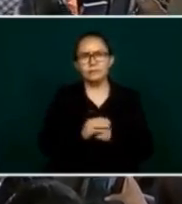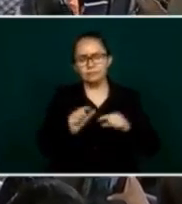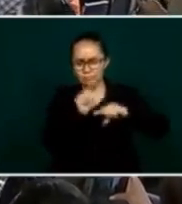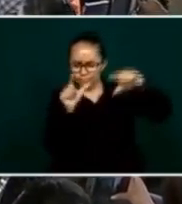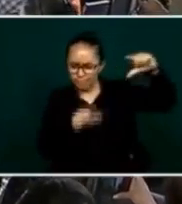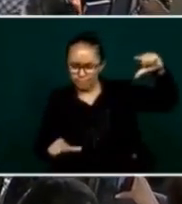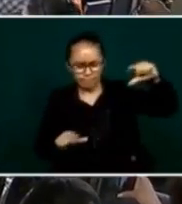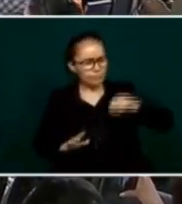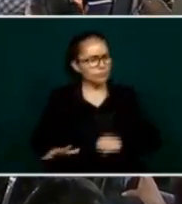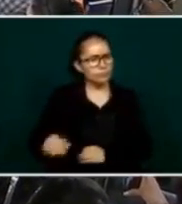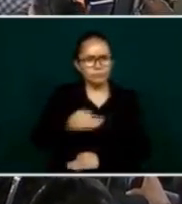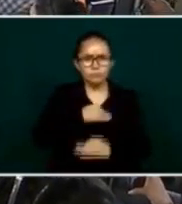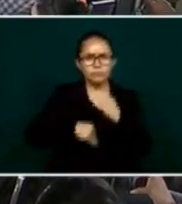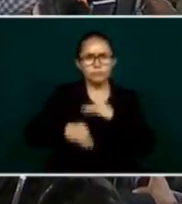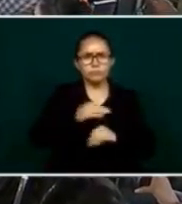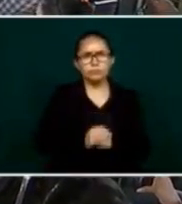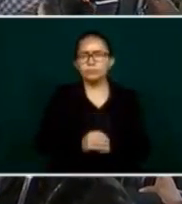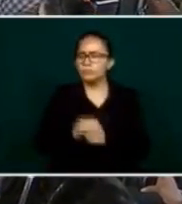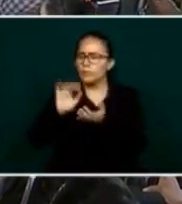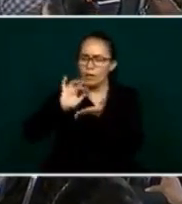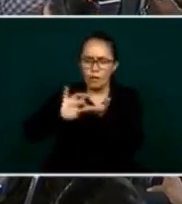in Nayarit and in the country,